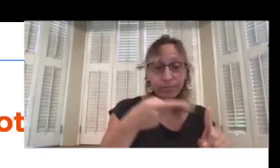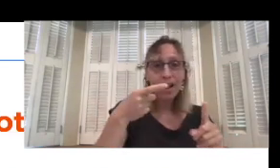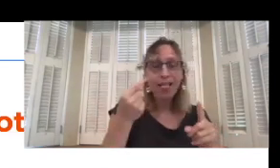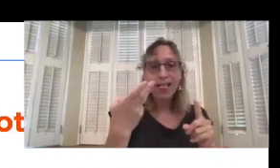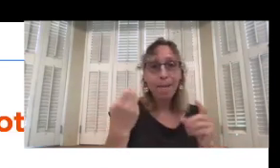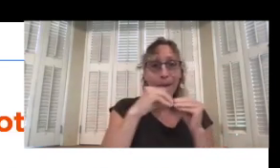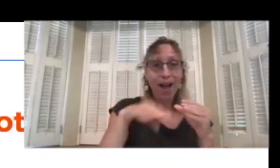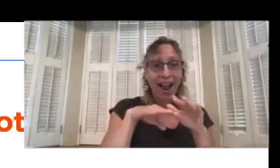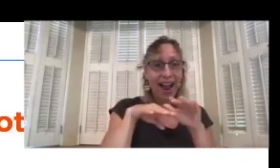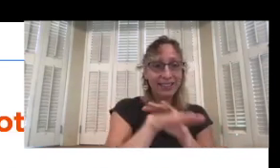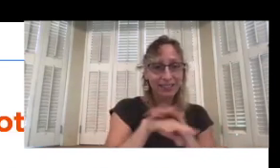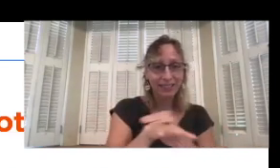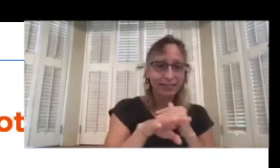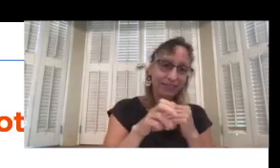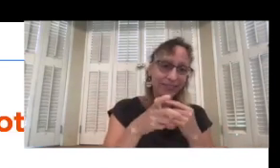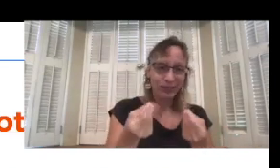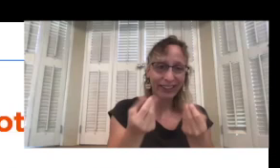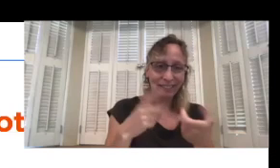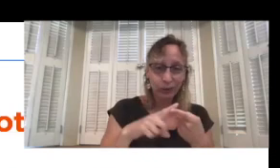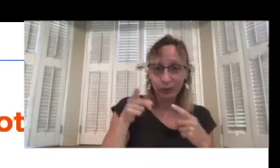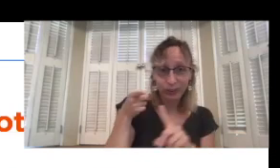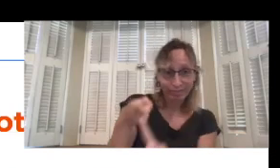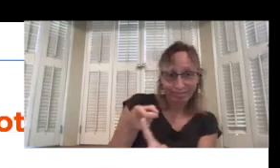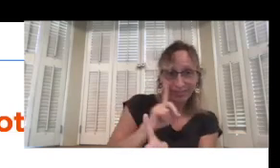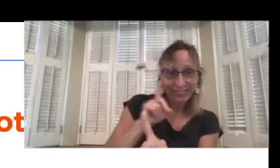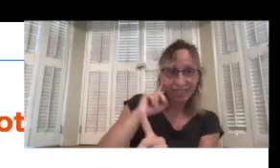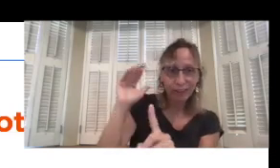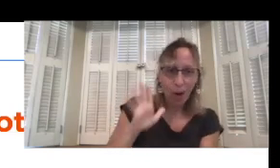Students benefit from more access than less.